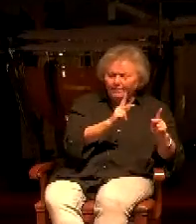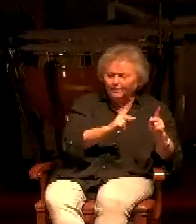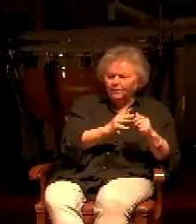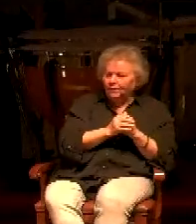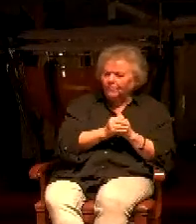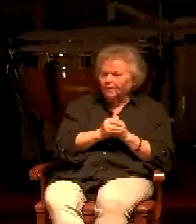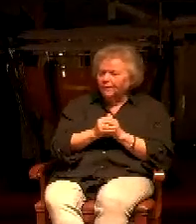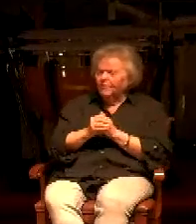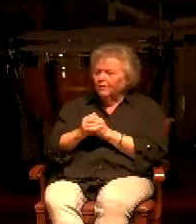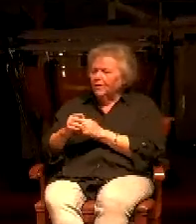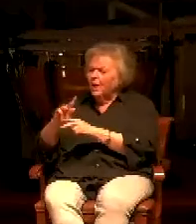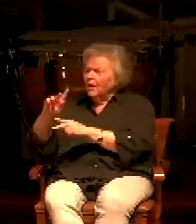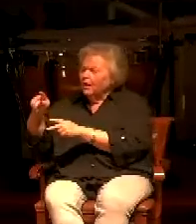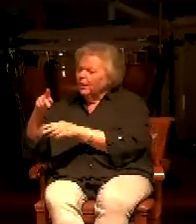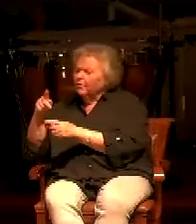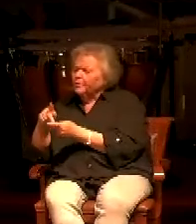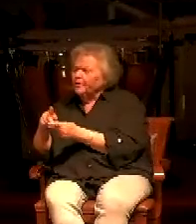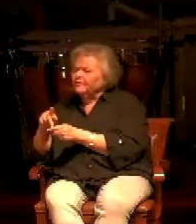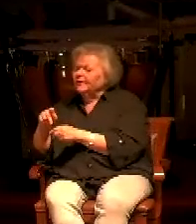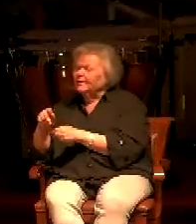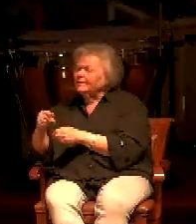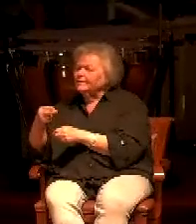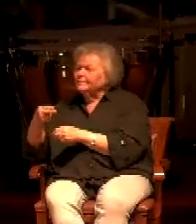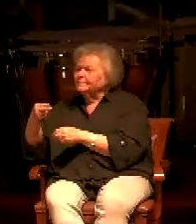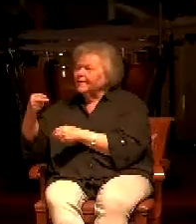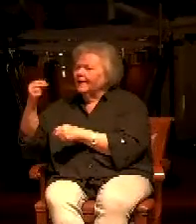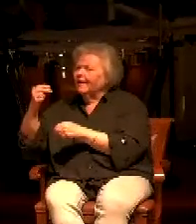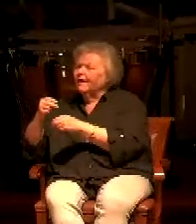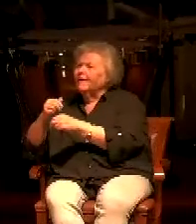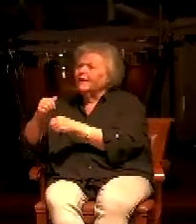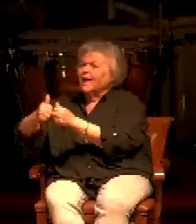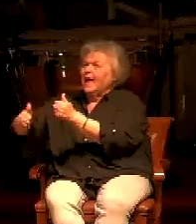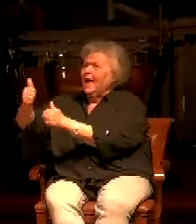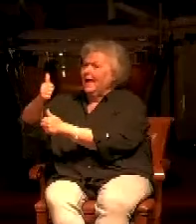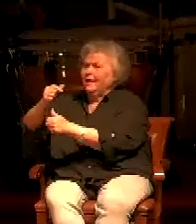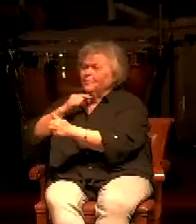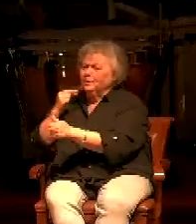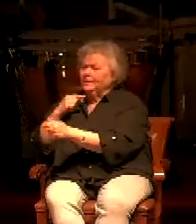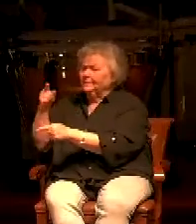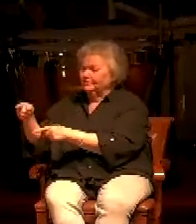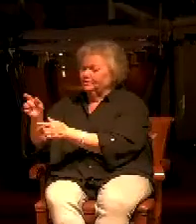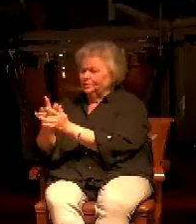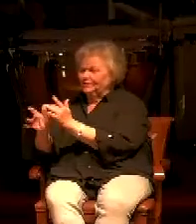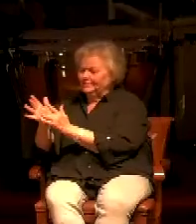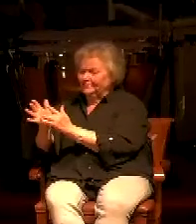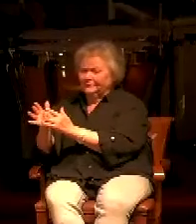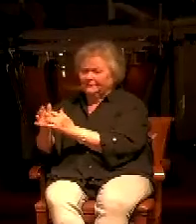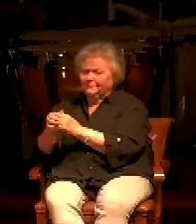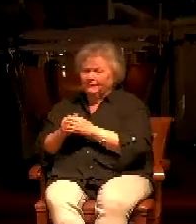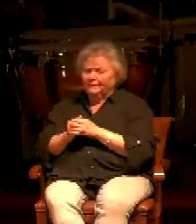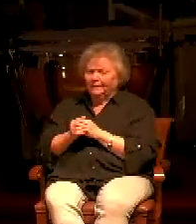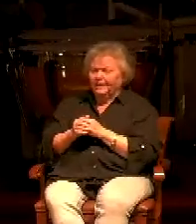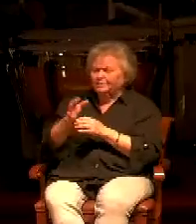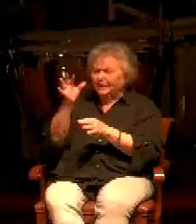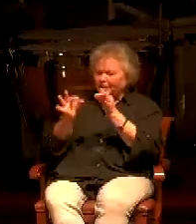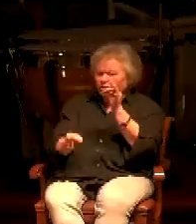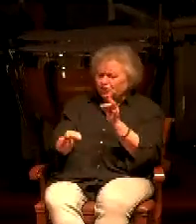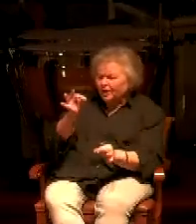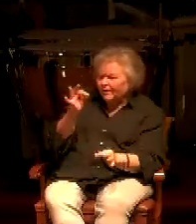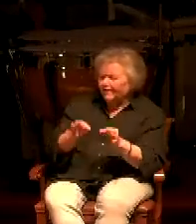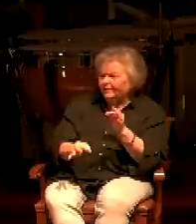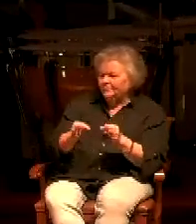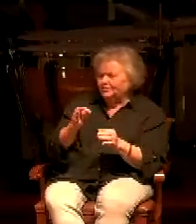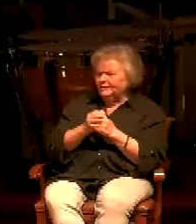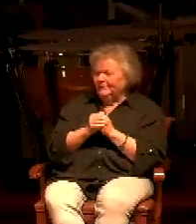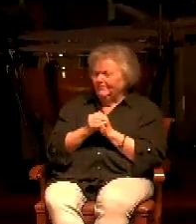scrutinized by this broken, fallen, former godfather high priest. Just think about the irony that these who